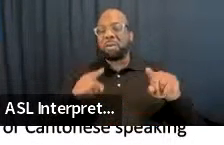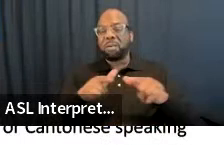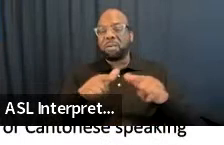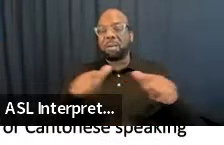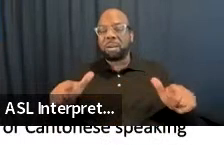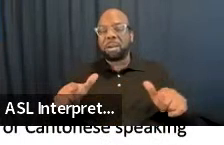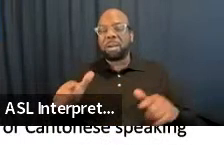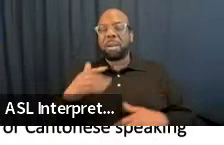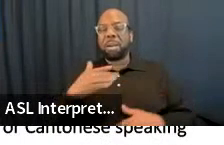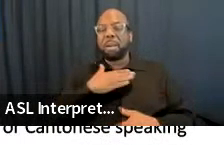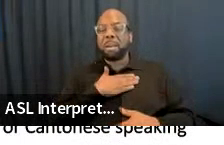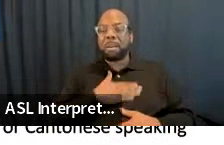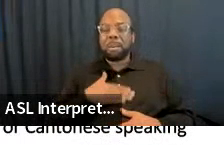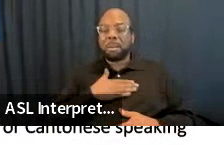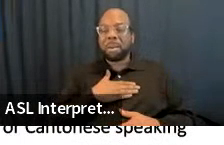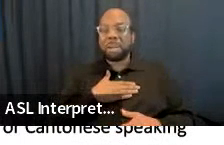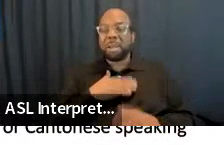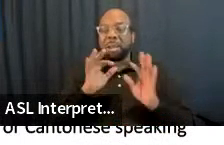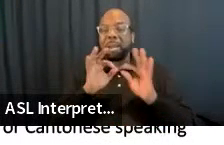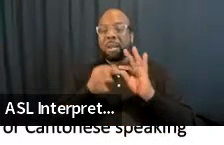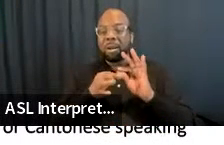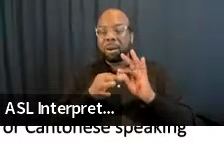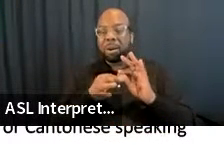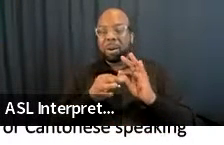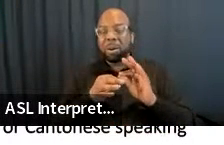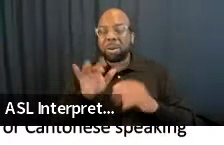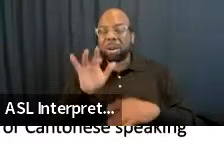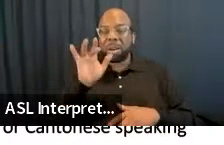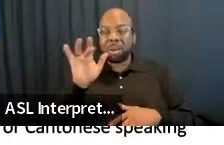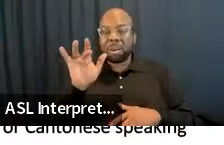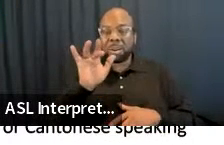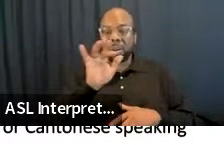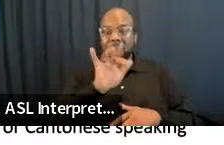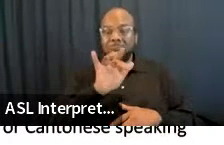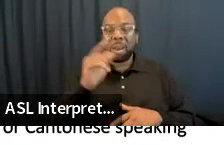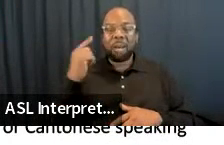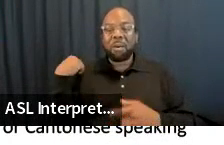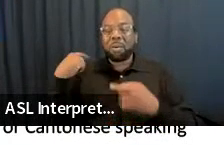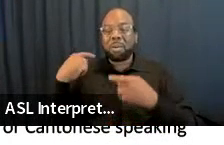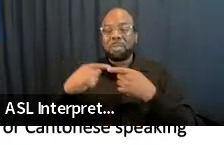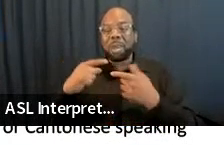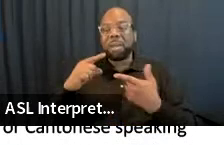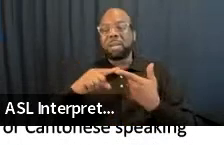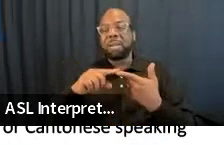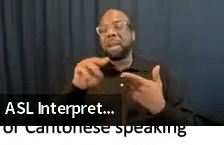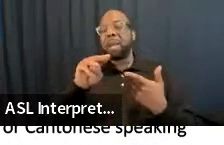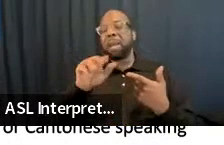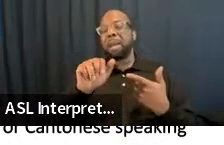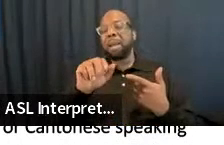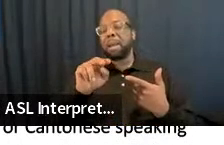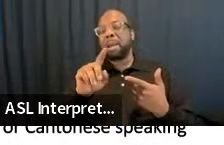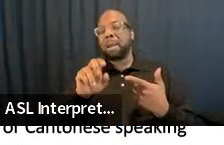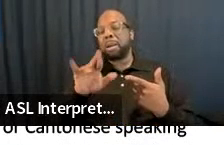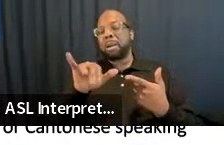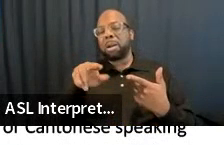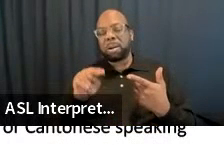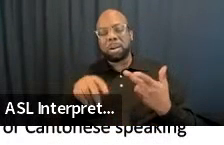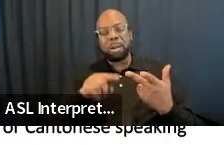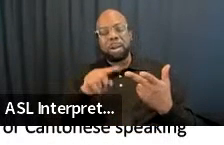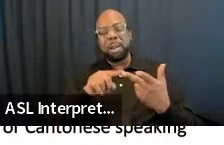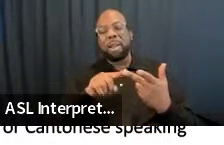on the interpretation icon for Spanish, Mandarin, or Cantonese to hear a simultaneous interpretation of the